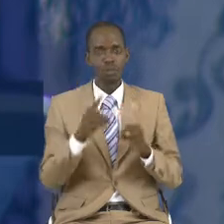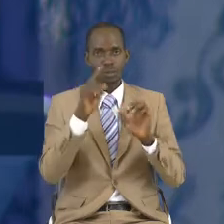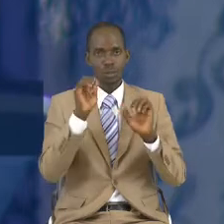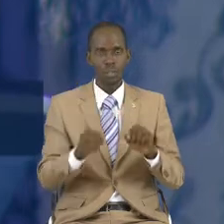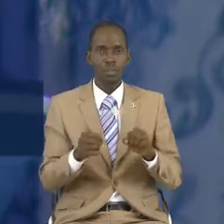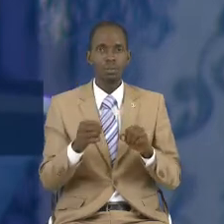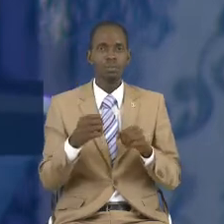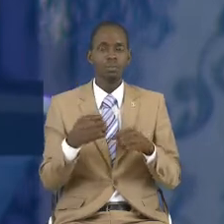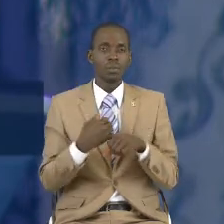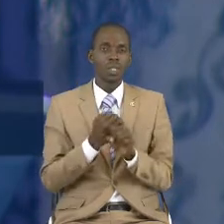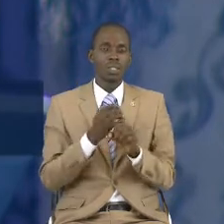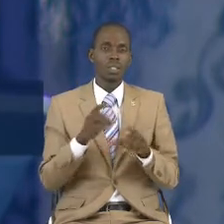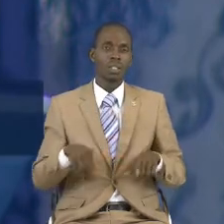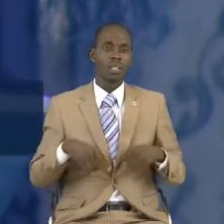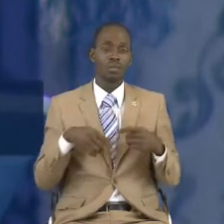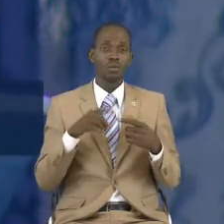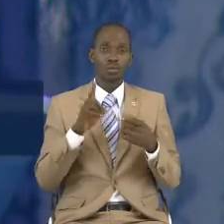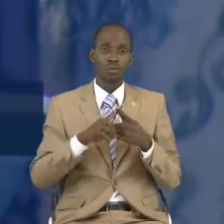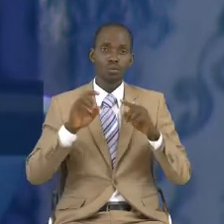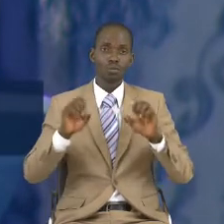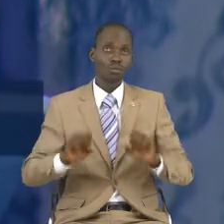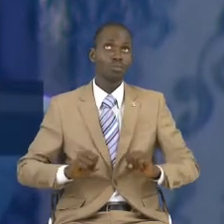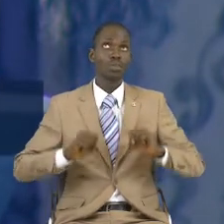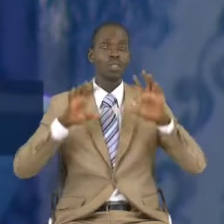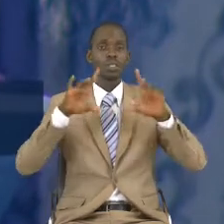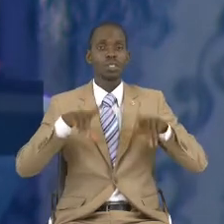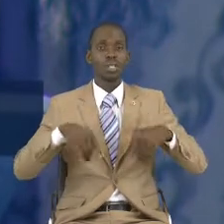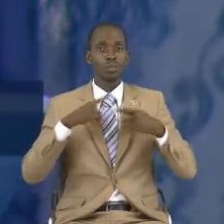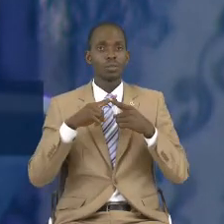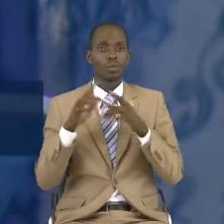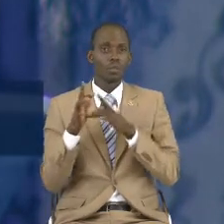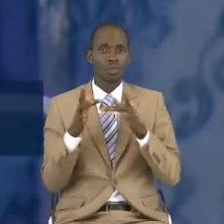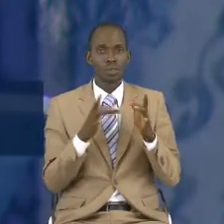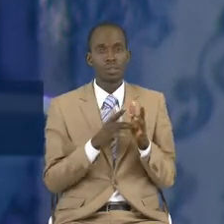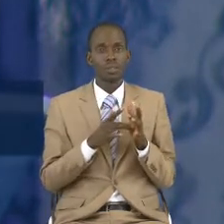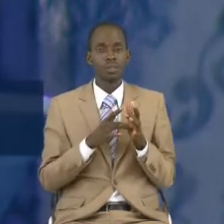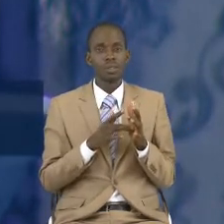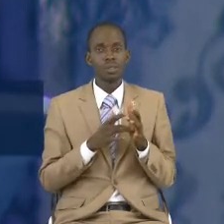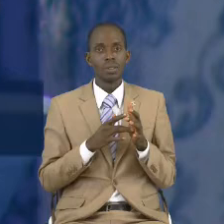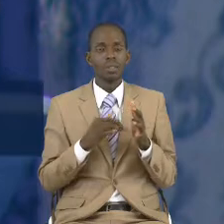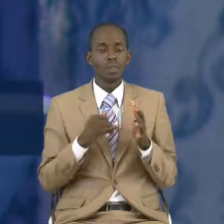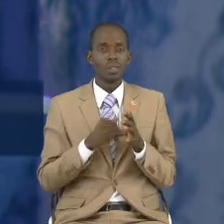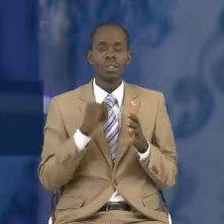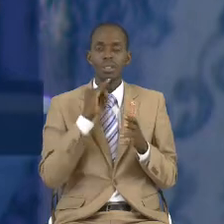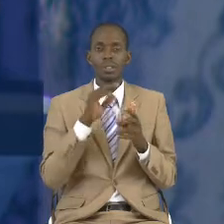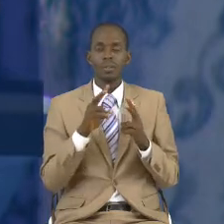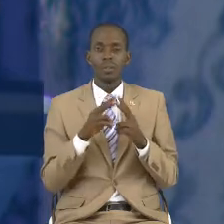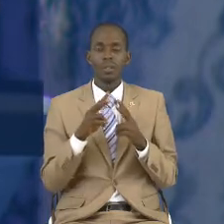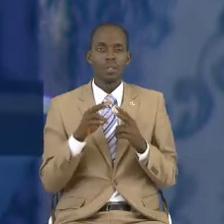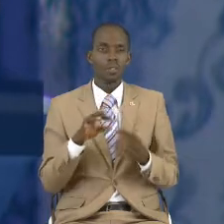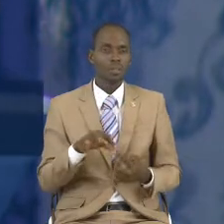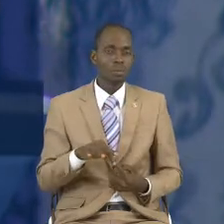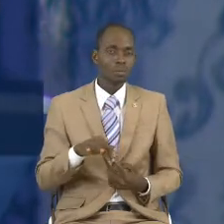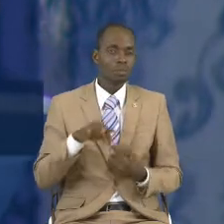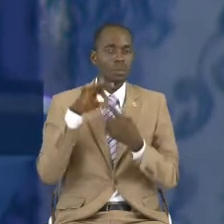to give your life to jesus oh very special very special